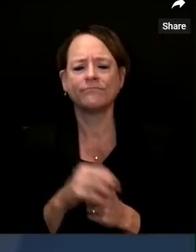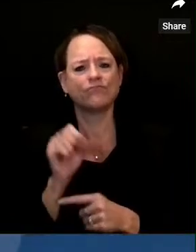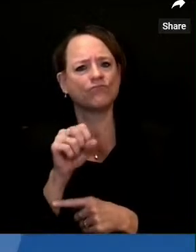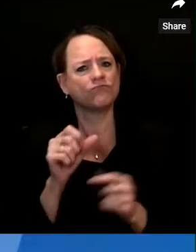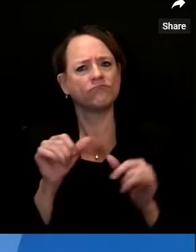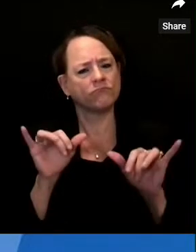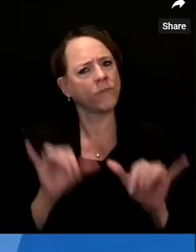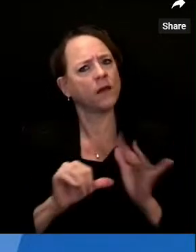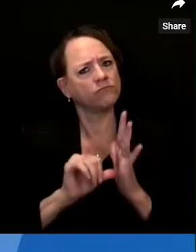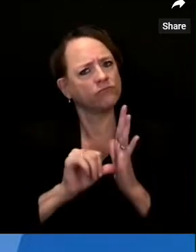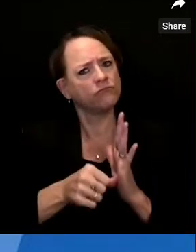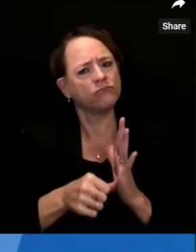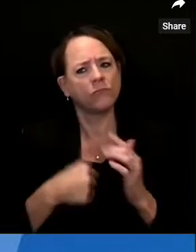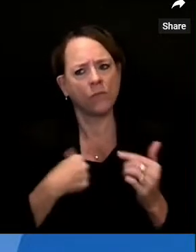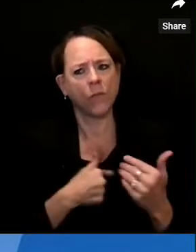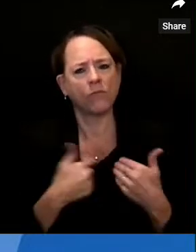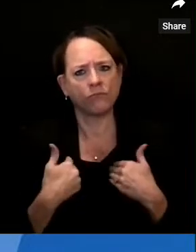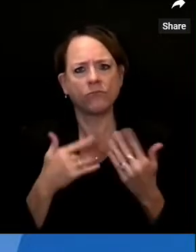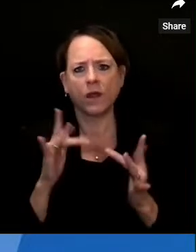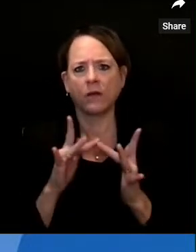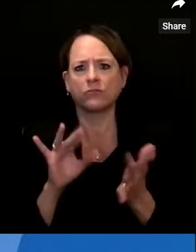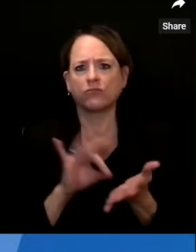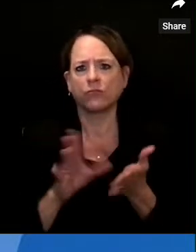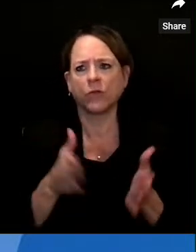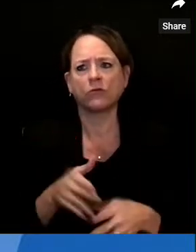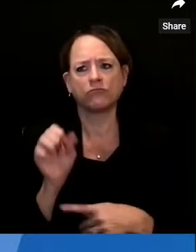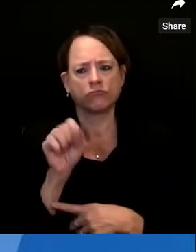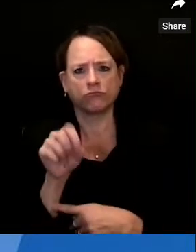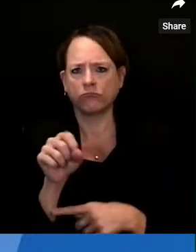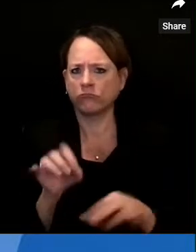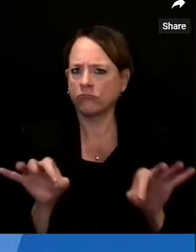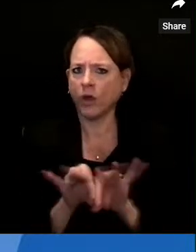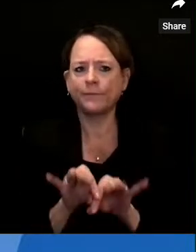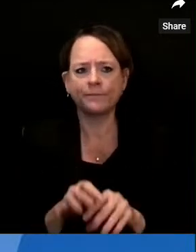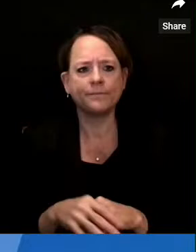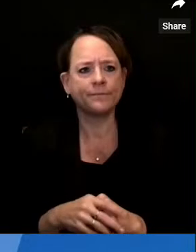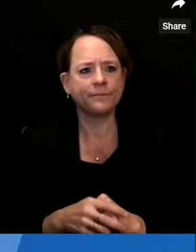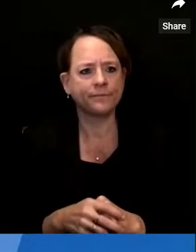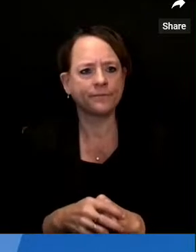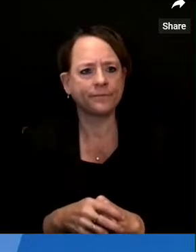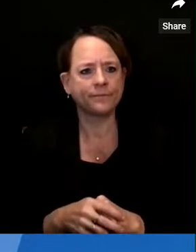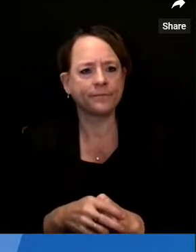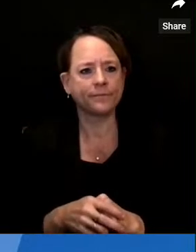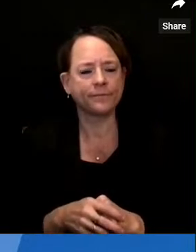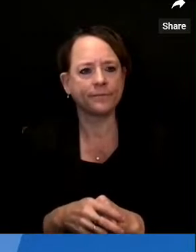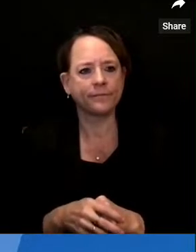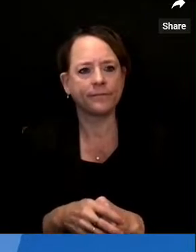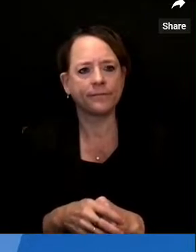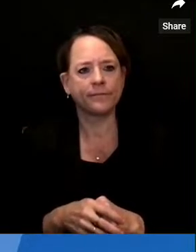Thank you. Now to Joshua Pagero from WBAY-TV in Green Bay. Joshua?